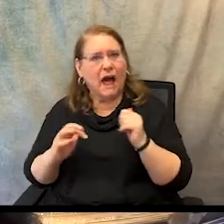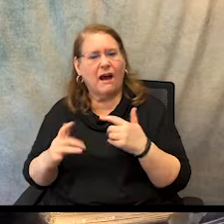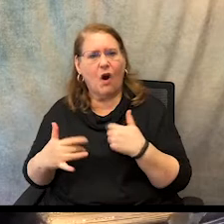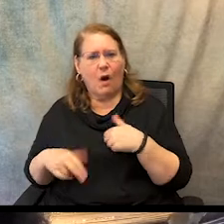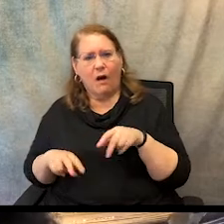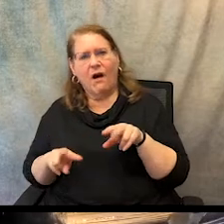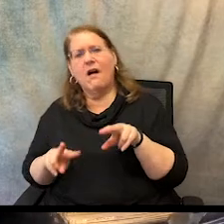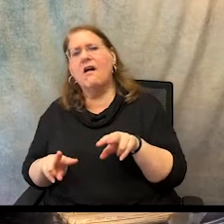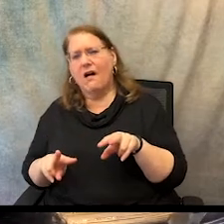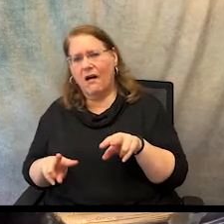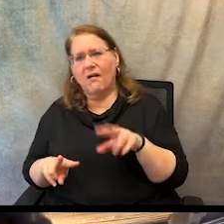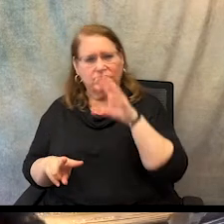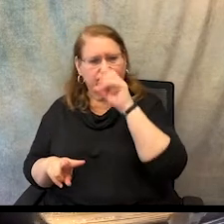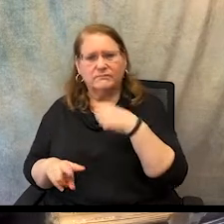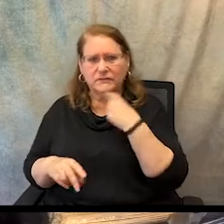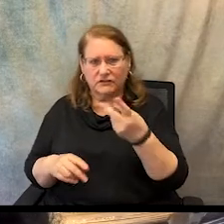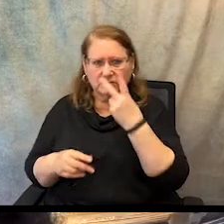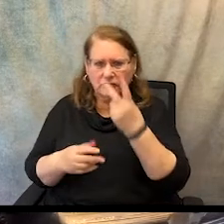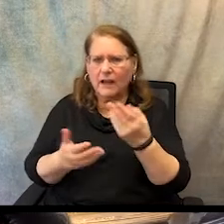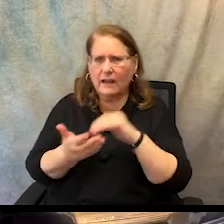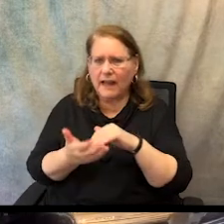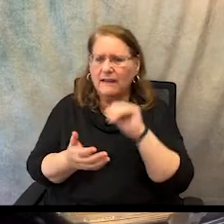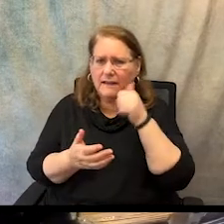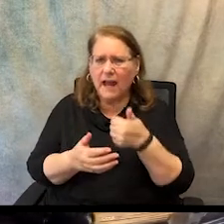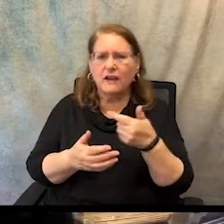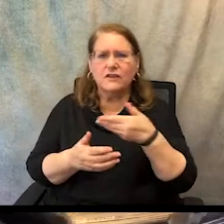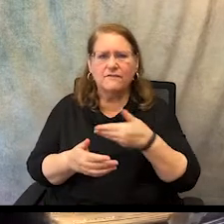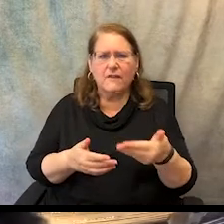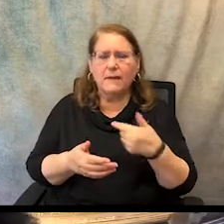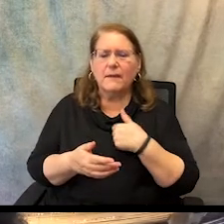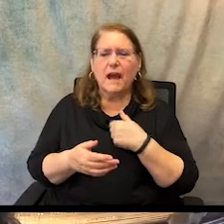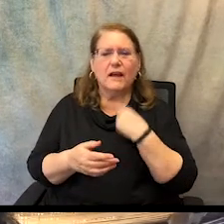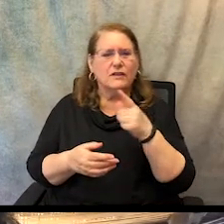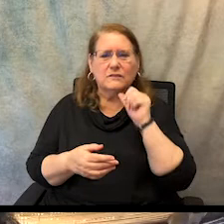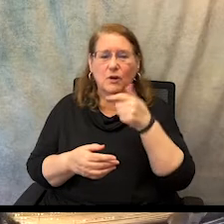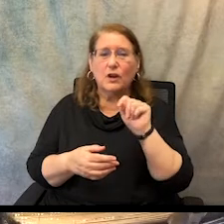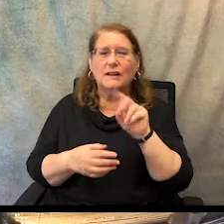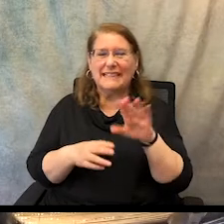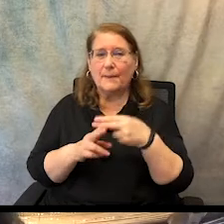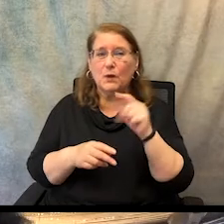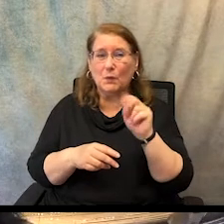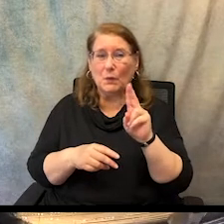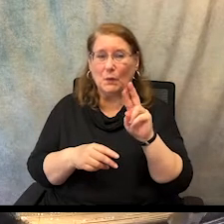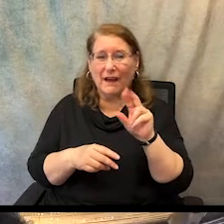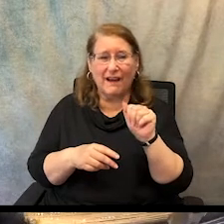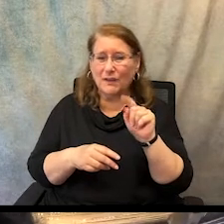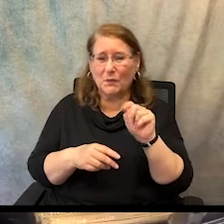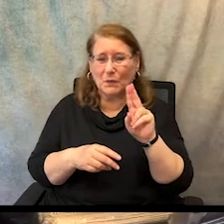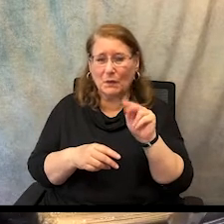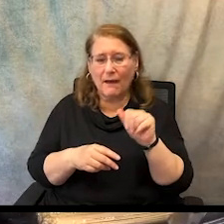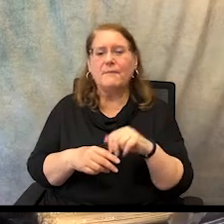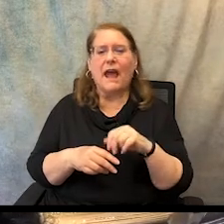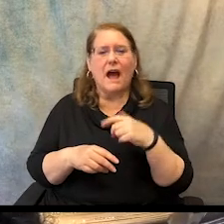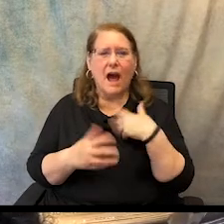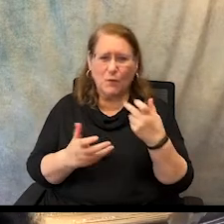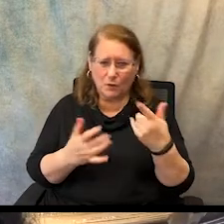I loved her. And I told her next day, I met her again, of course. She invited me to the theater. Next day, I told her, Tuna, I want you to play a role in the